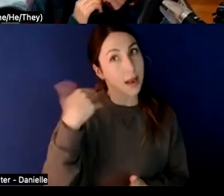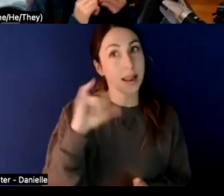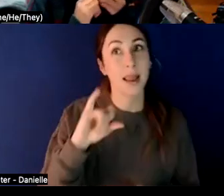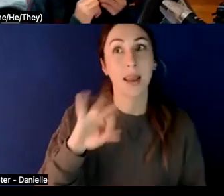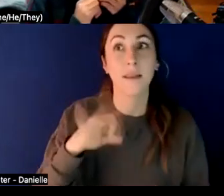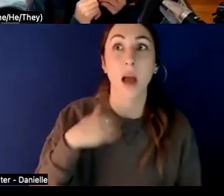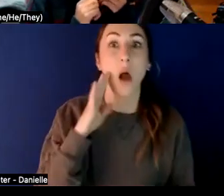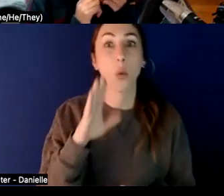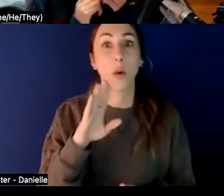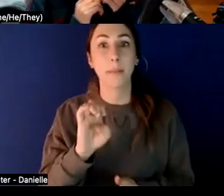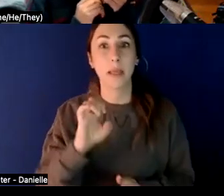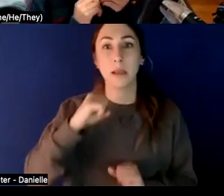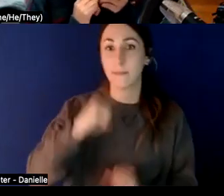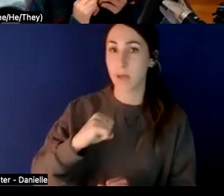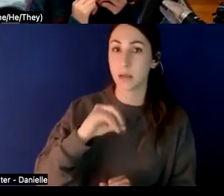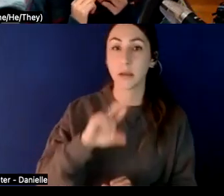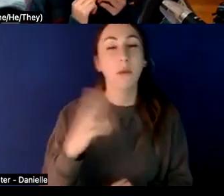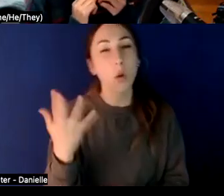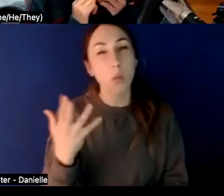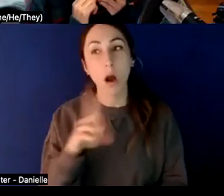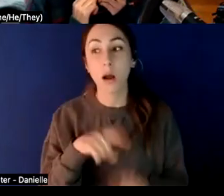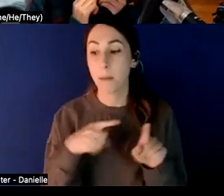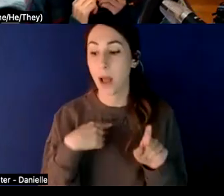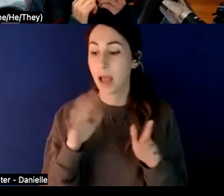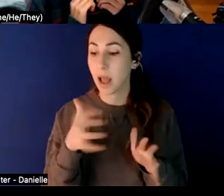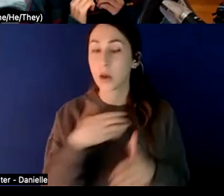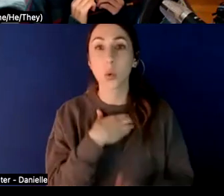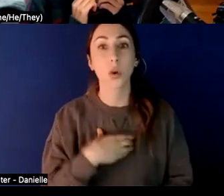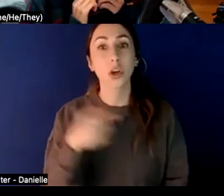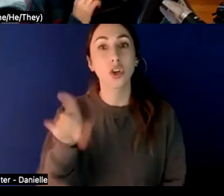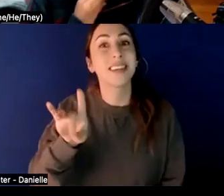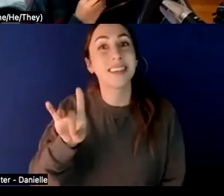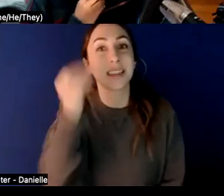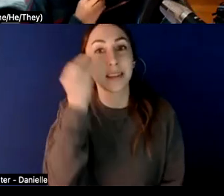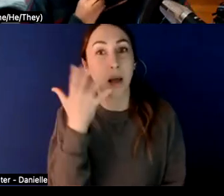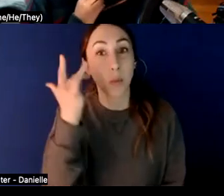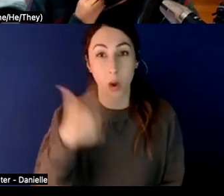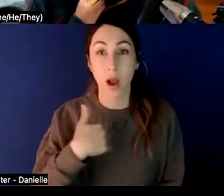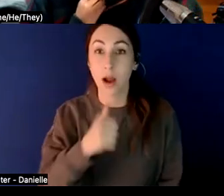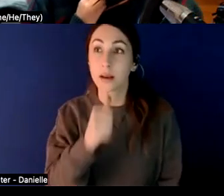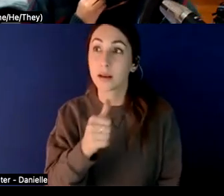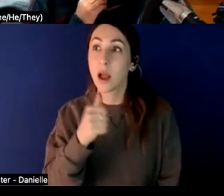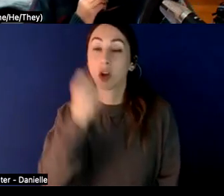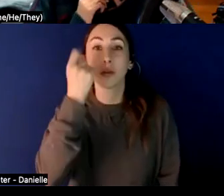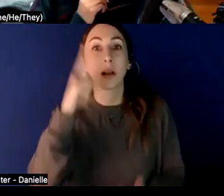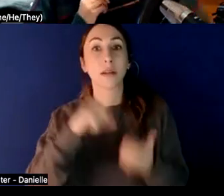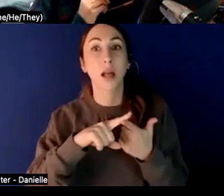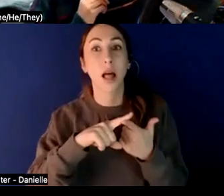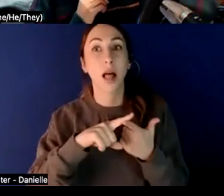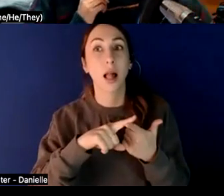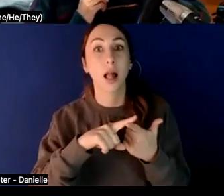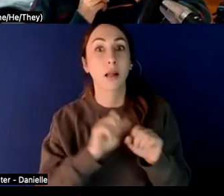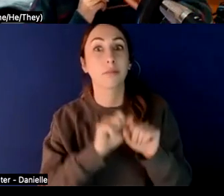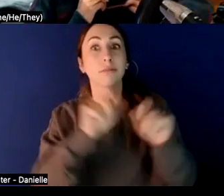me, because I didn't understand that until I left. And then this person